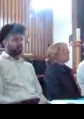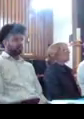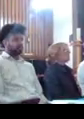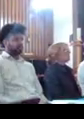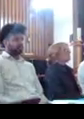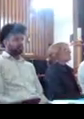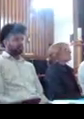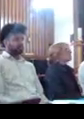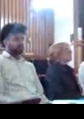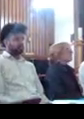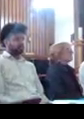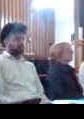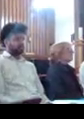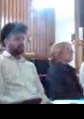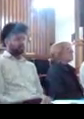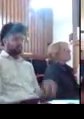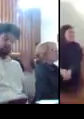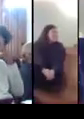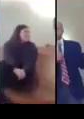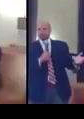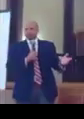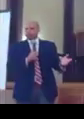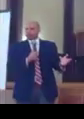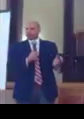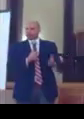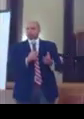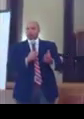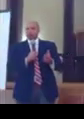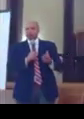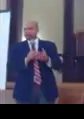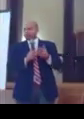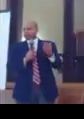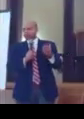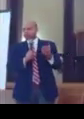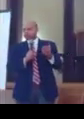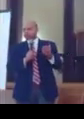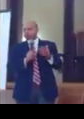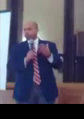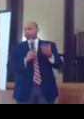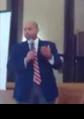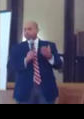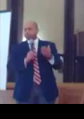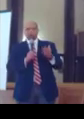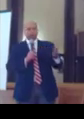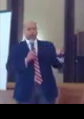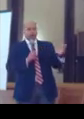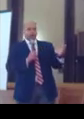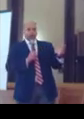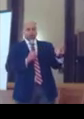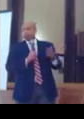need to find ways to empower more power, but maybe you're able to the planning meetings, a lot of neighborhood associations, the